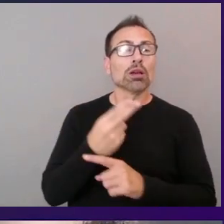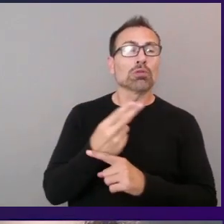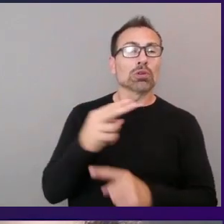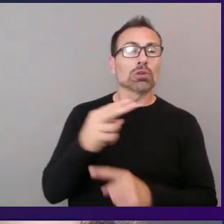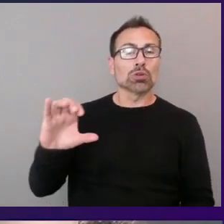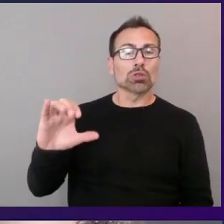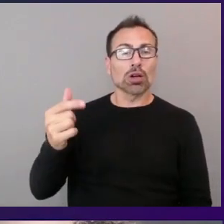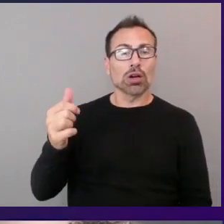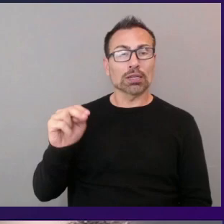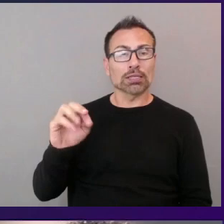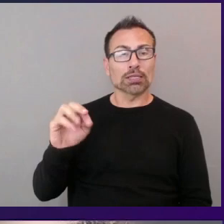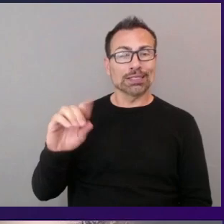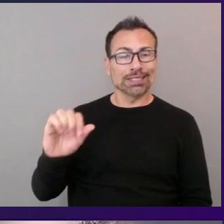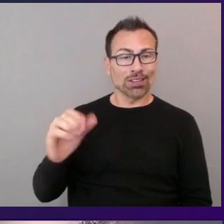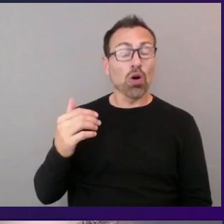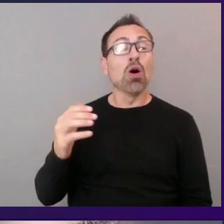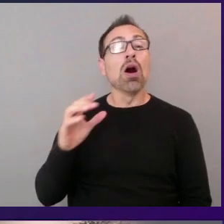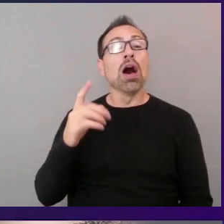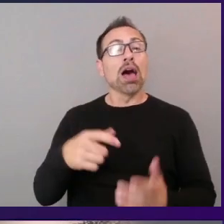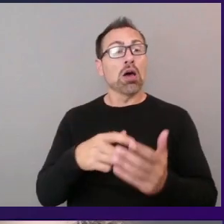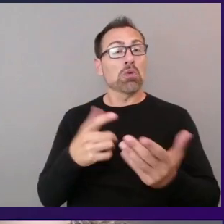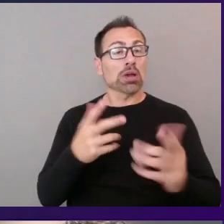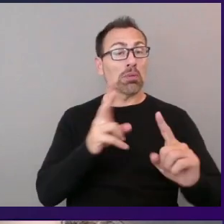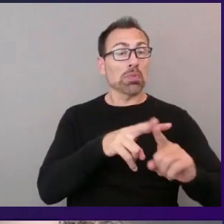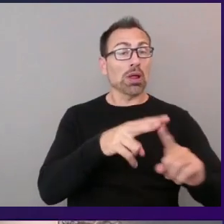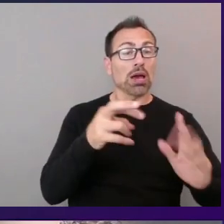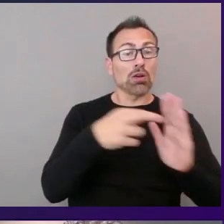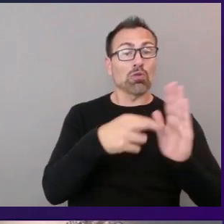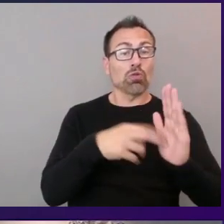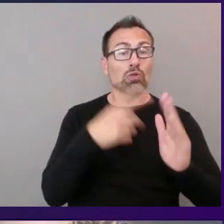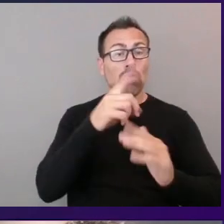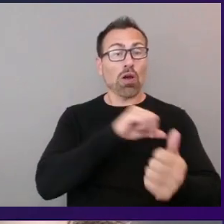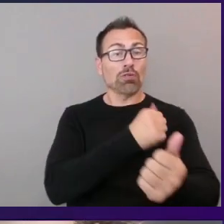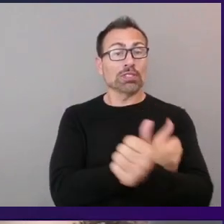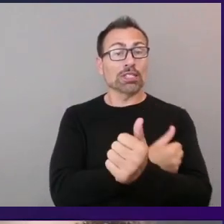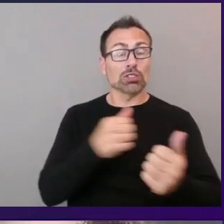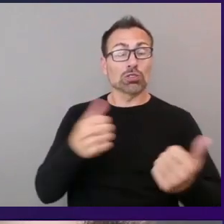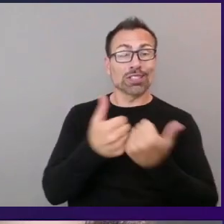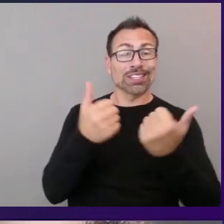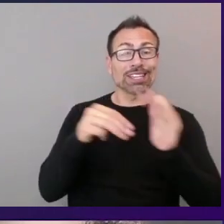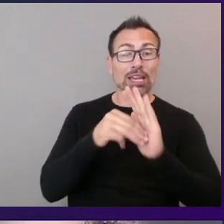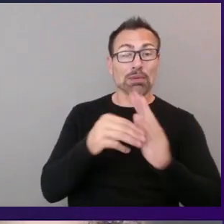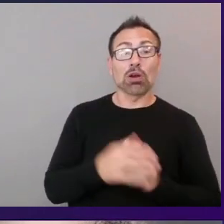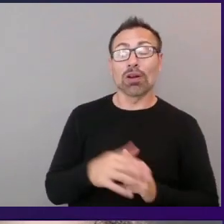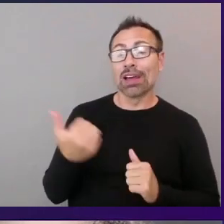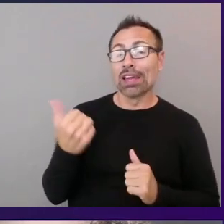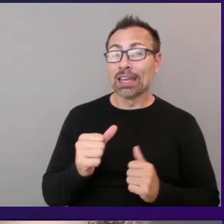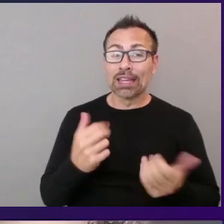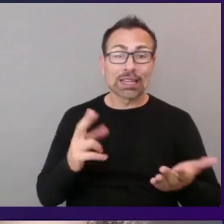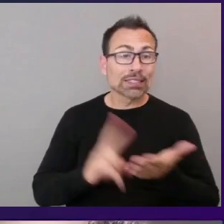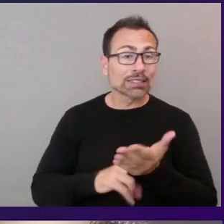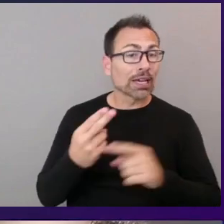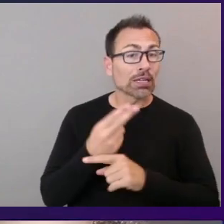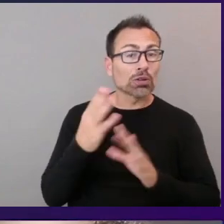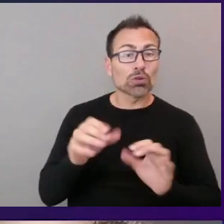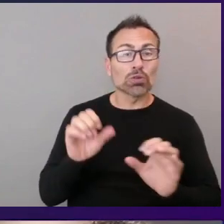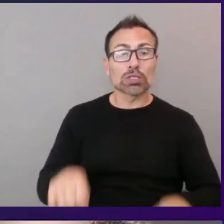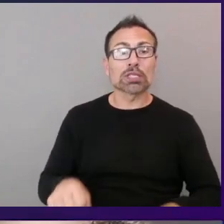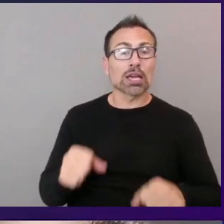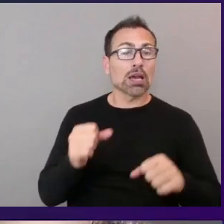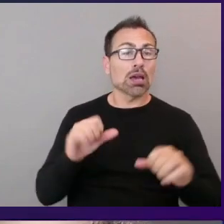to the game model. Any signed-in users can perform operations such as create, read, and